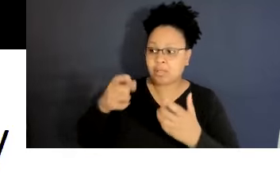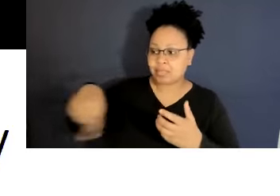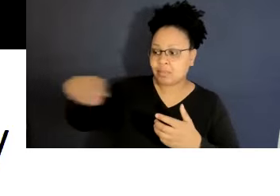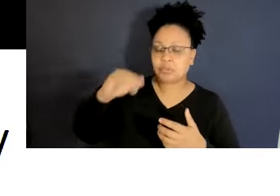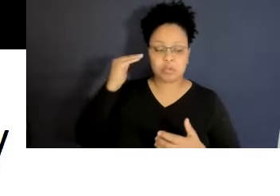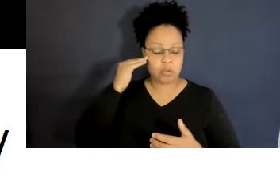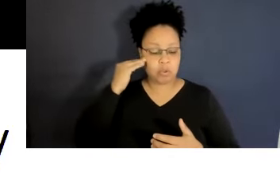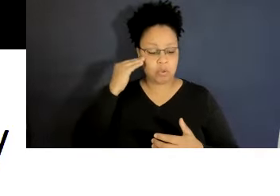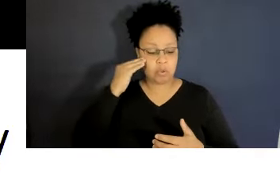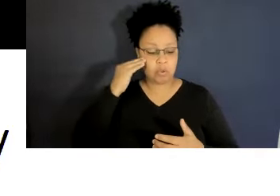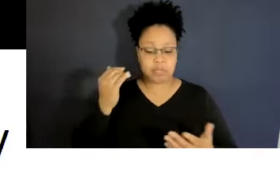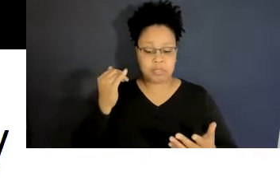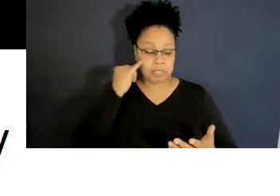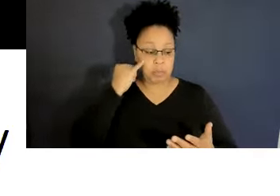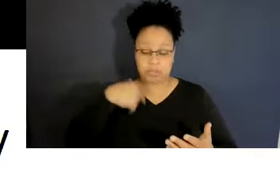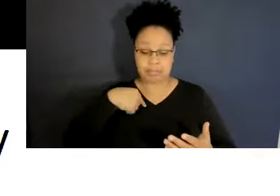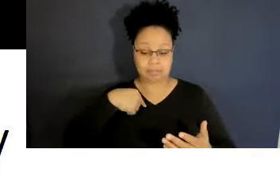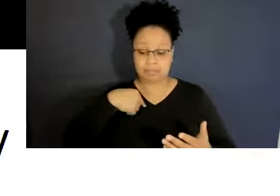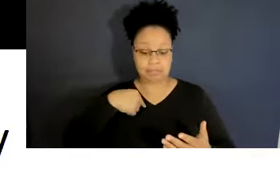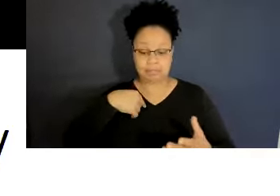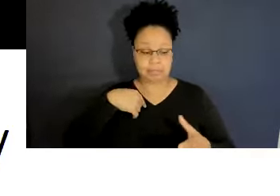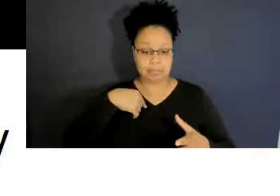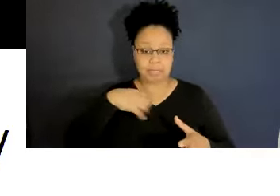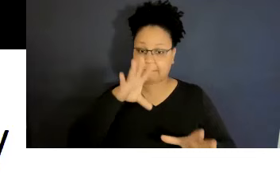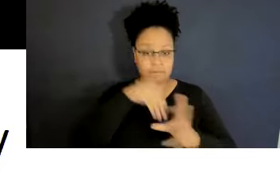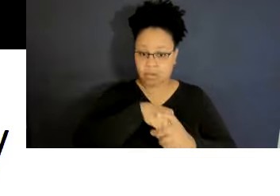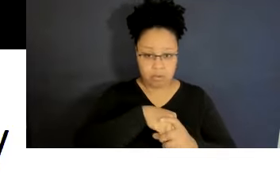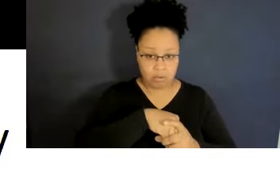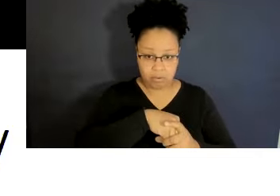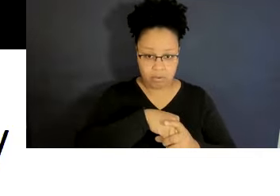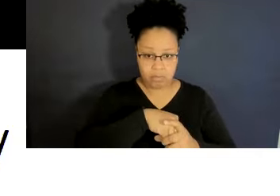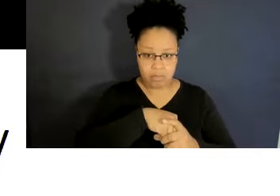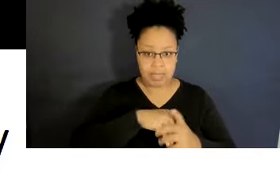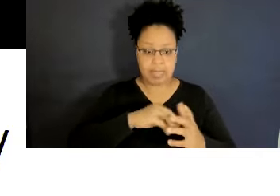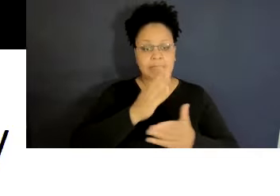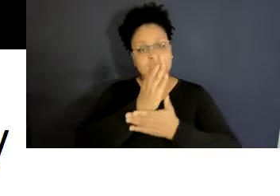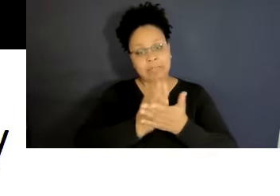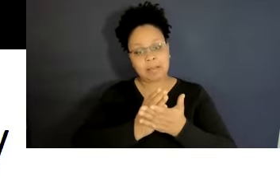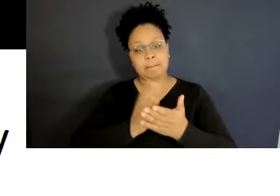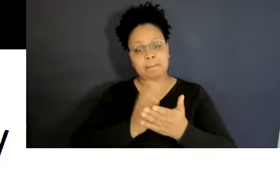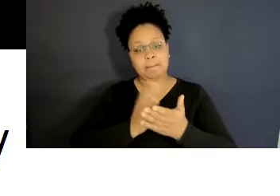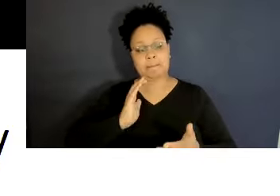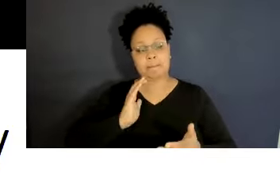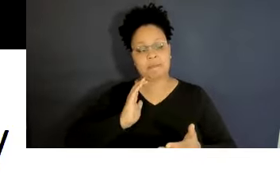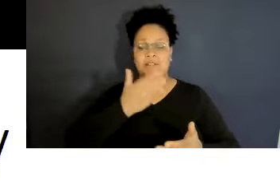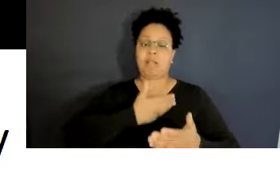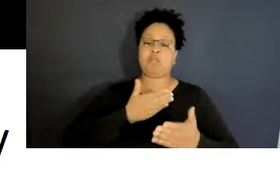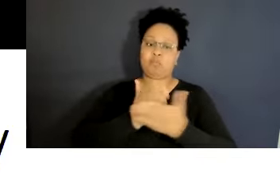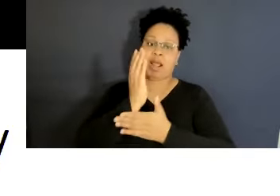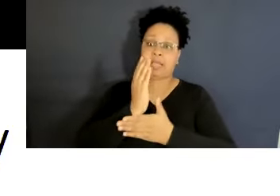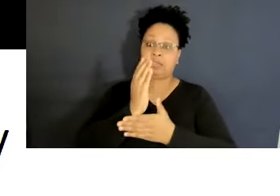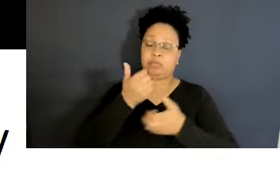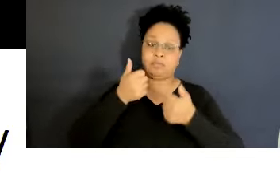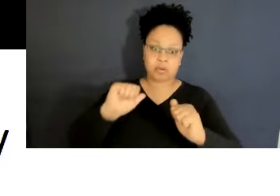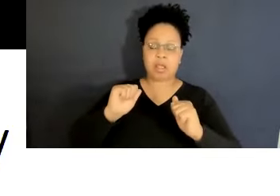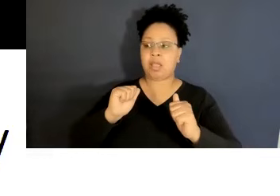themselves, pretty soon some of the rights that we have gained and we have fought for such a long time may